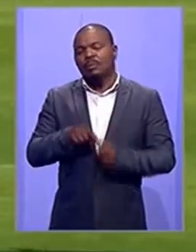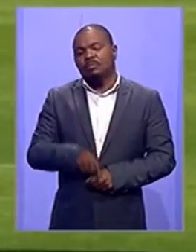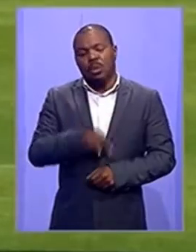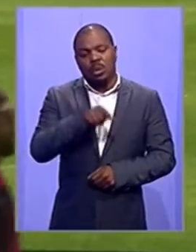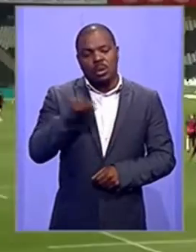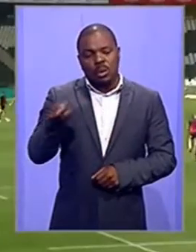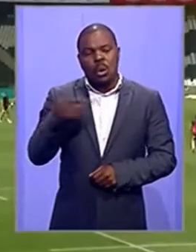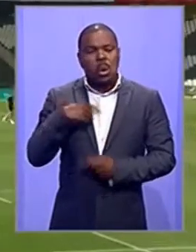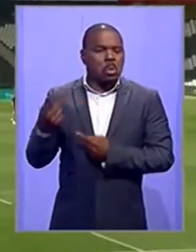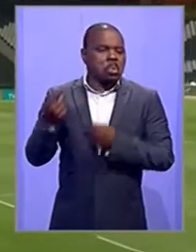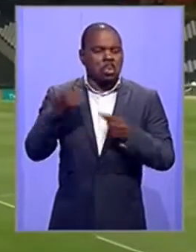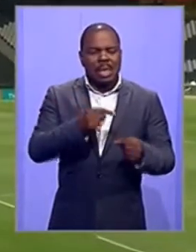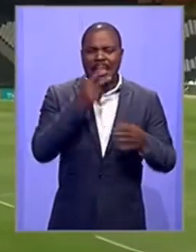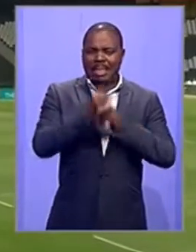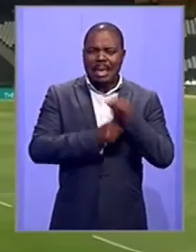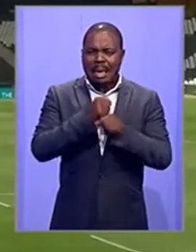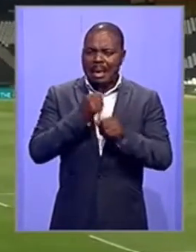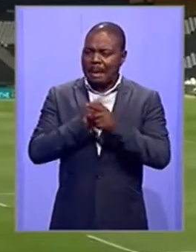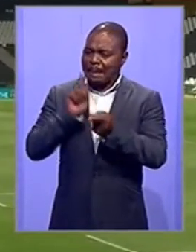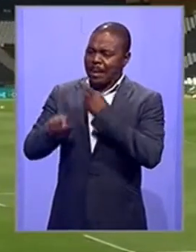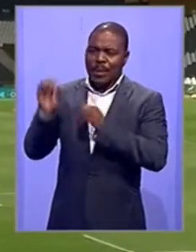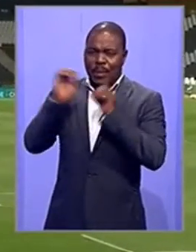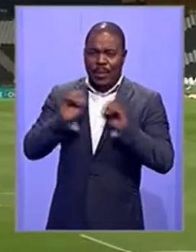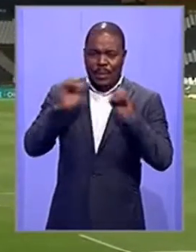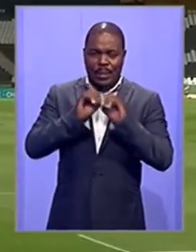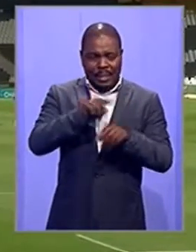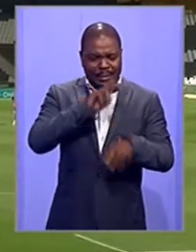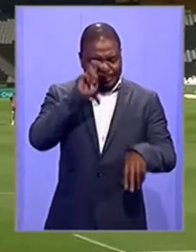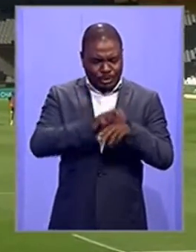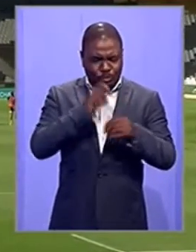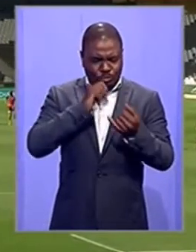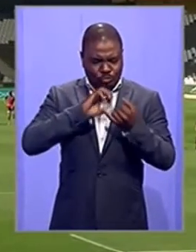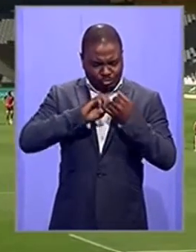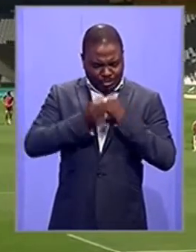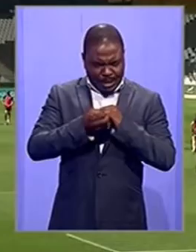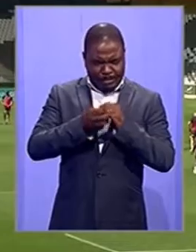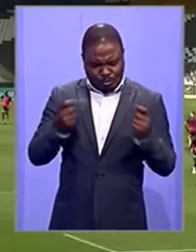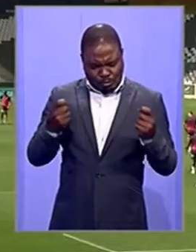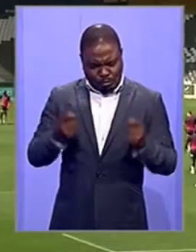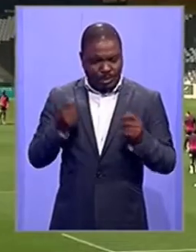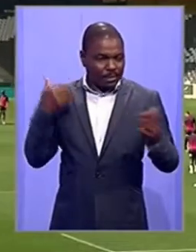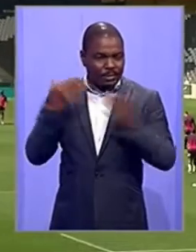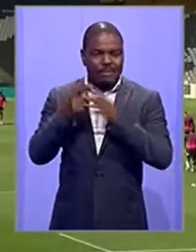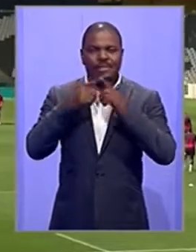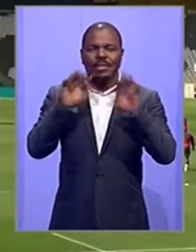dilemong tse robedi. Ka hoo, e lokela ko tsepamisa maikutlo ho fihlela tournament ena e fela.